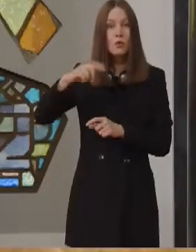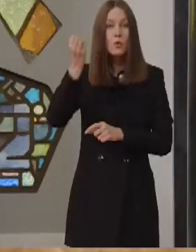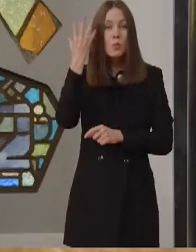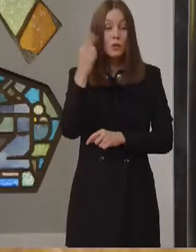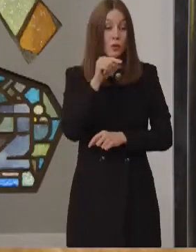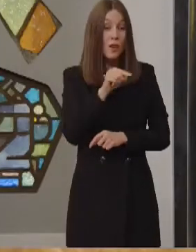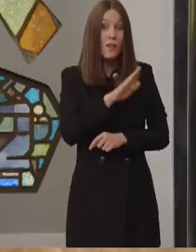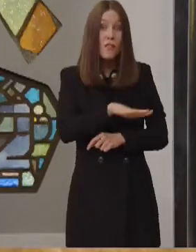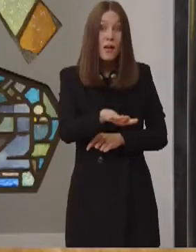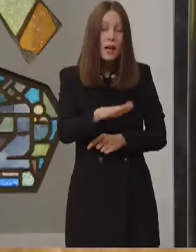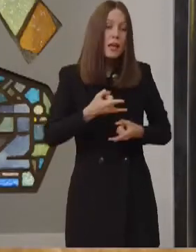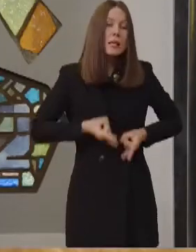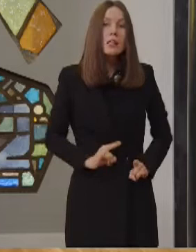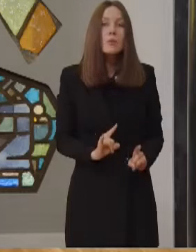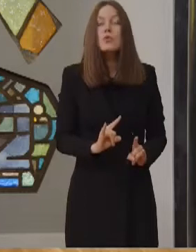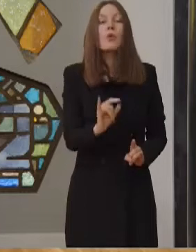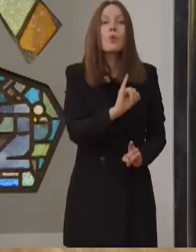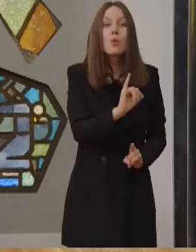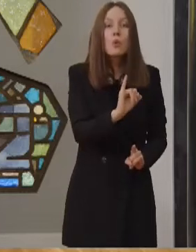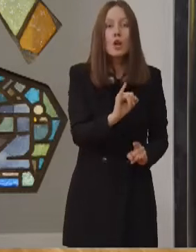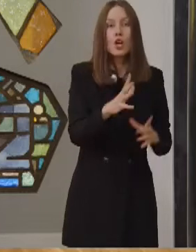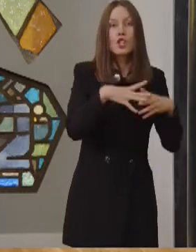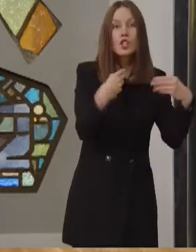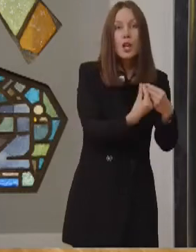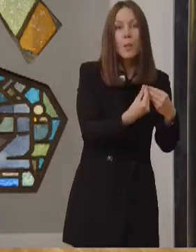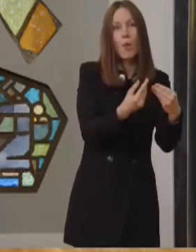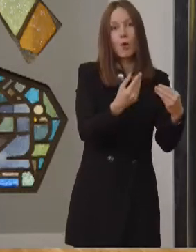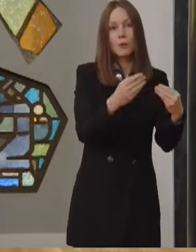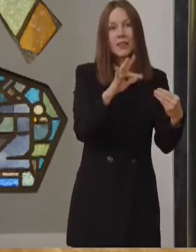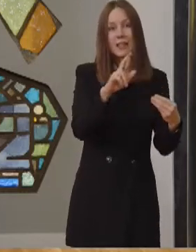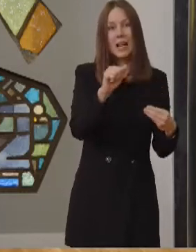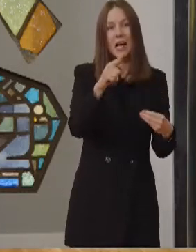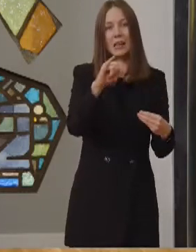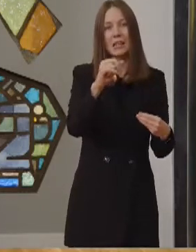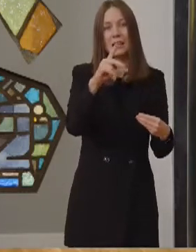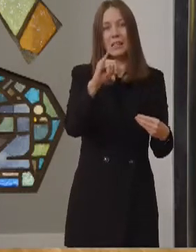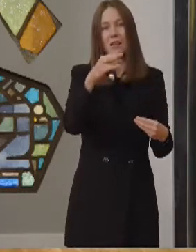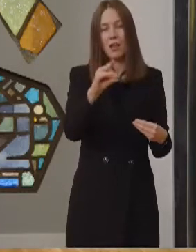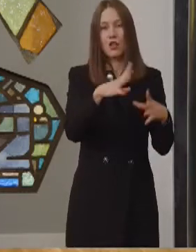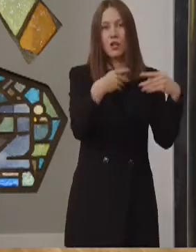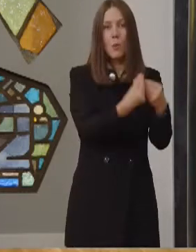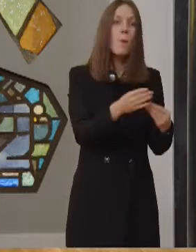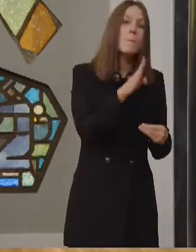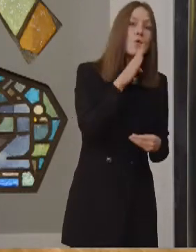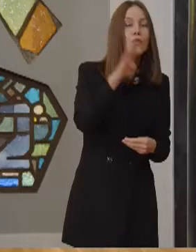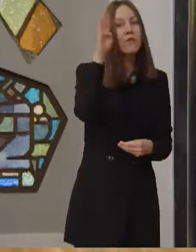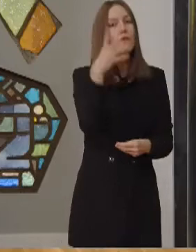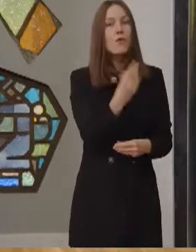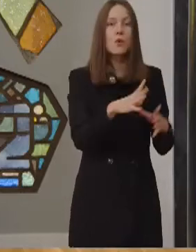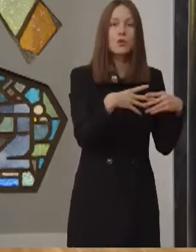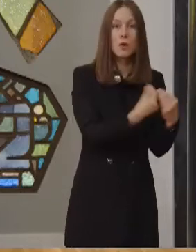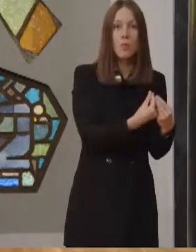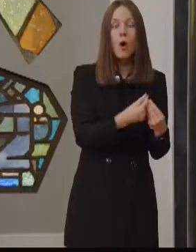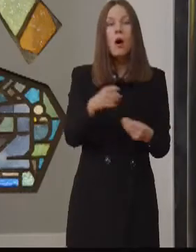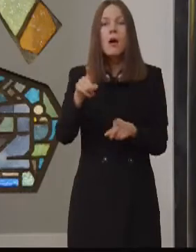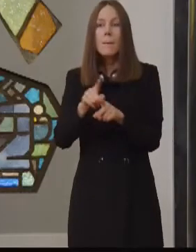But once people become aware and understand that such children are born in a traditional family, in a family of